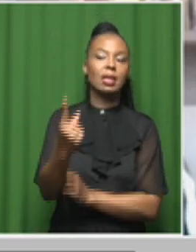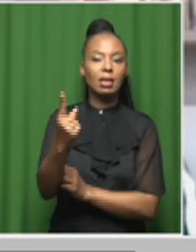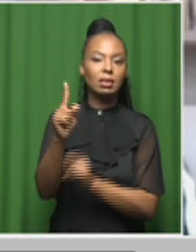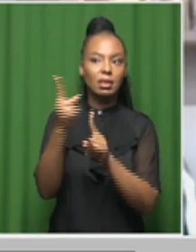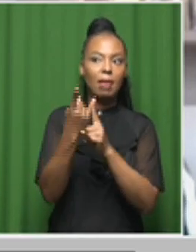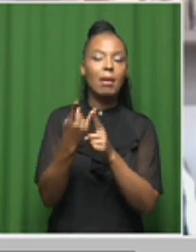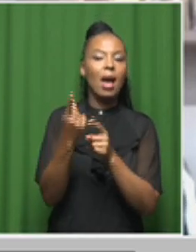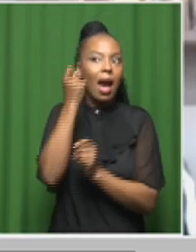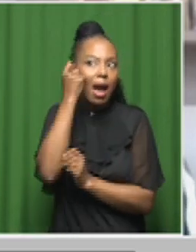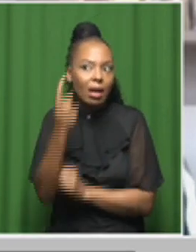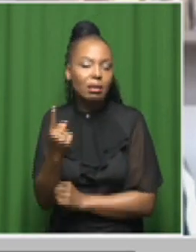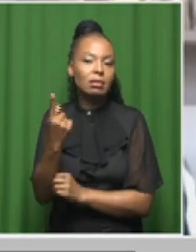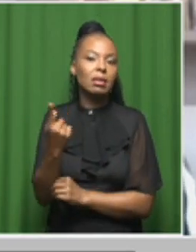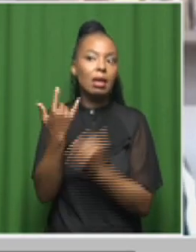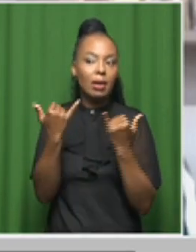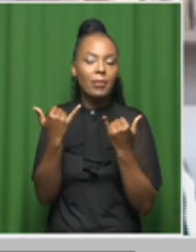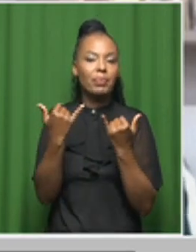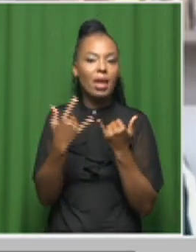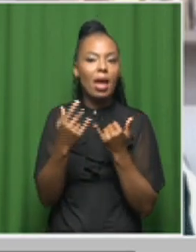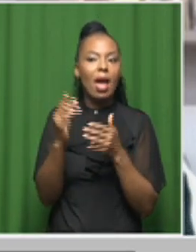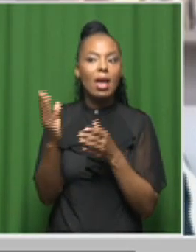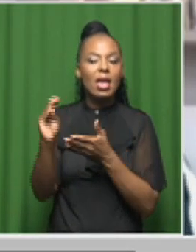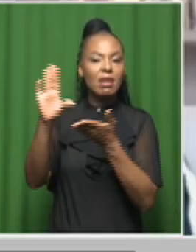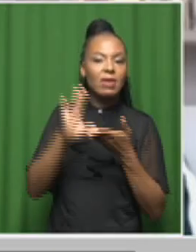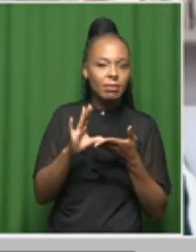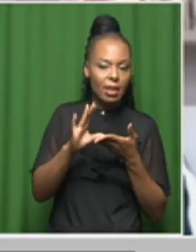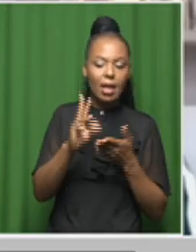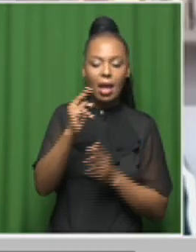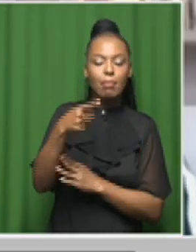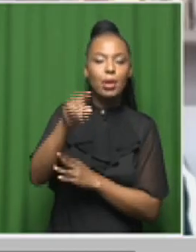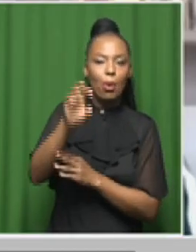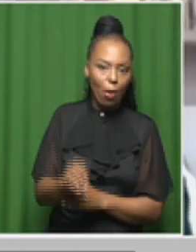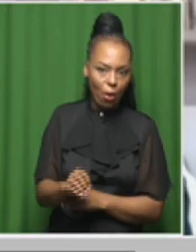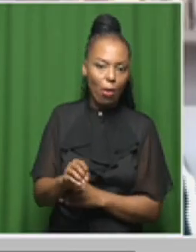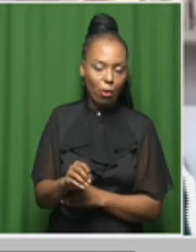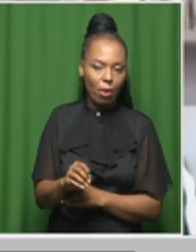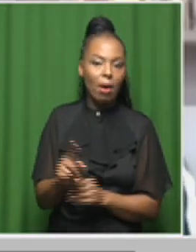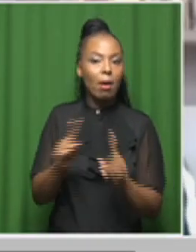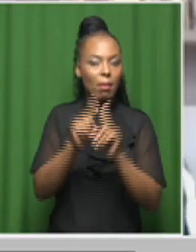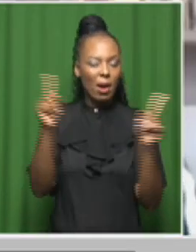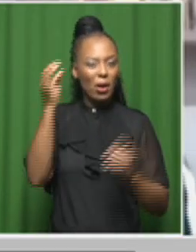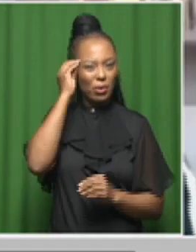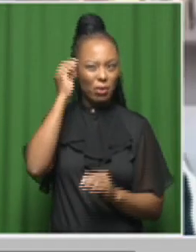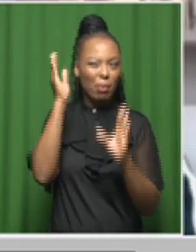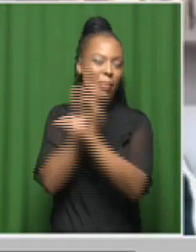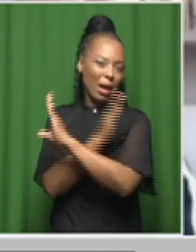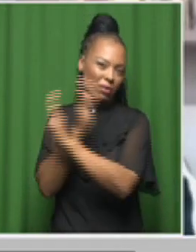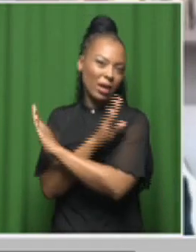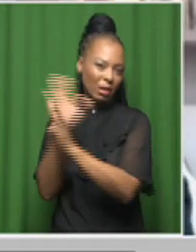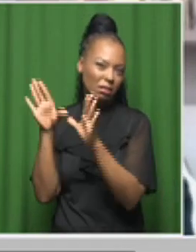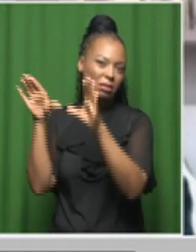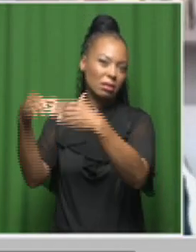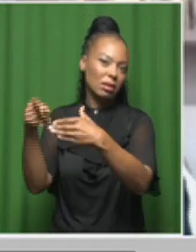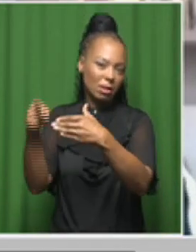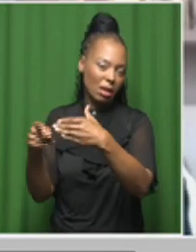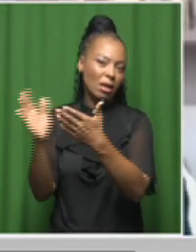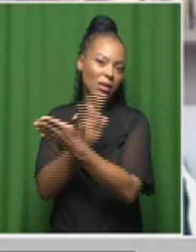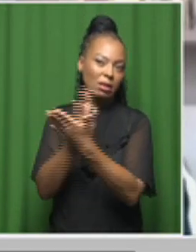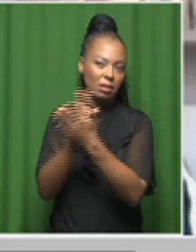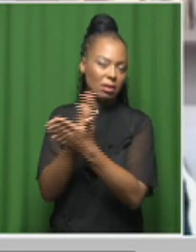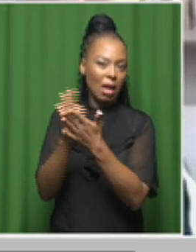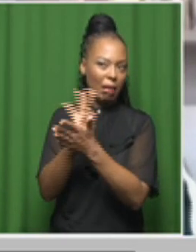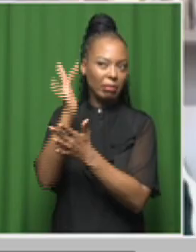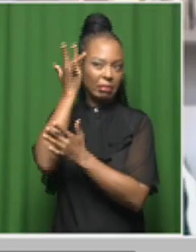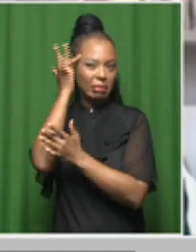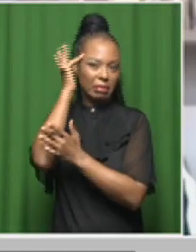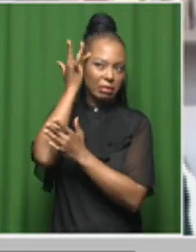of investing in the NPOs. However, the private sector is very pedantic on where